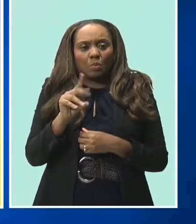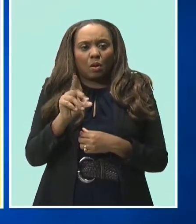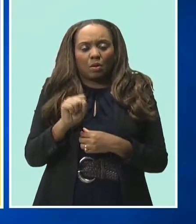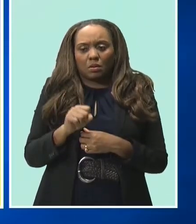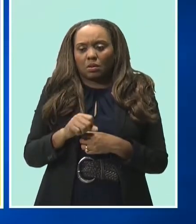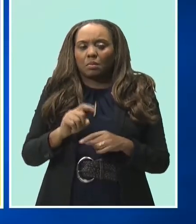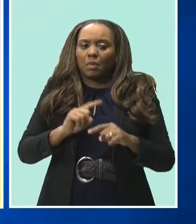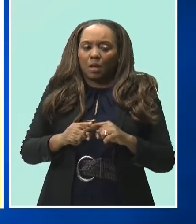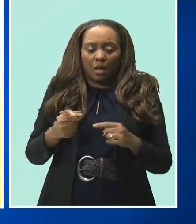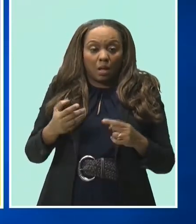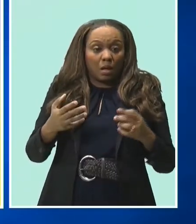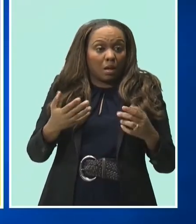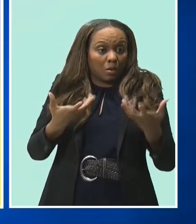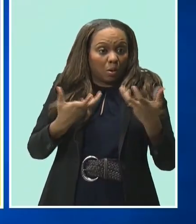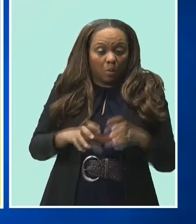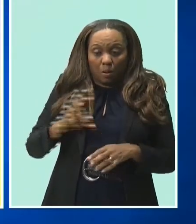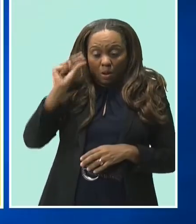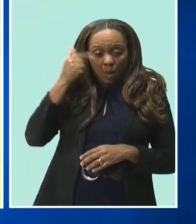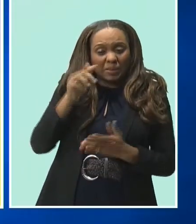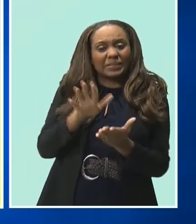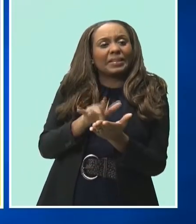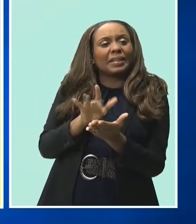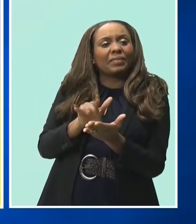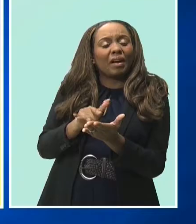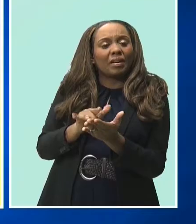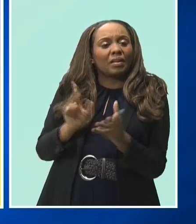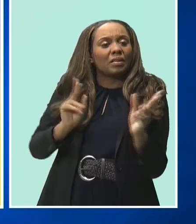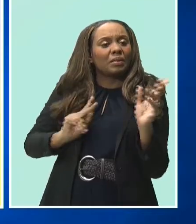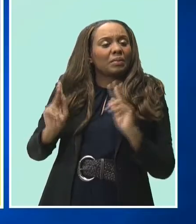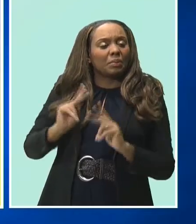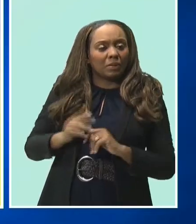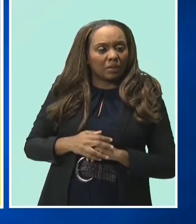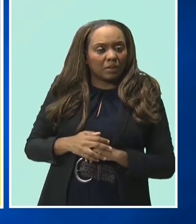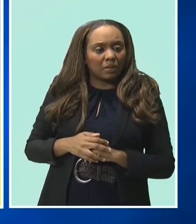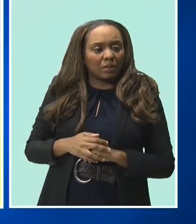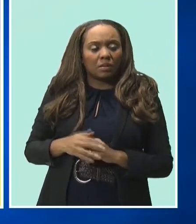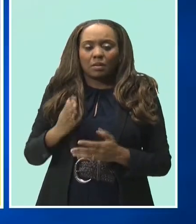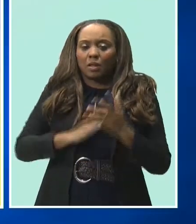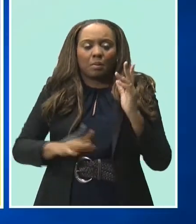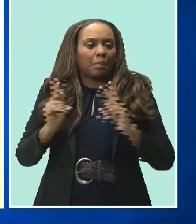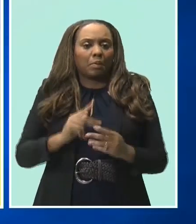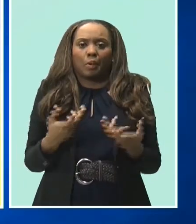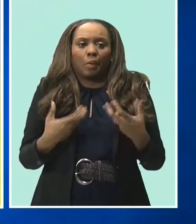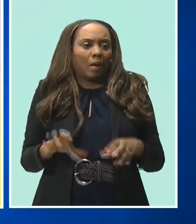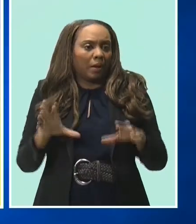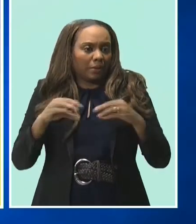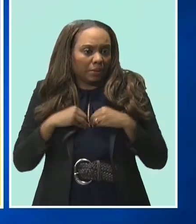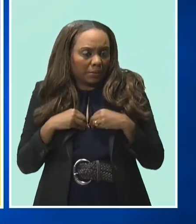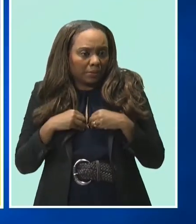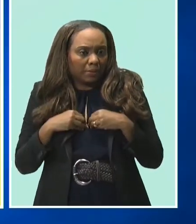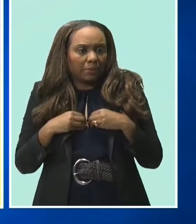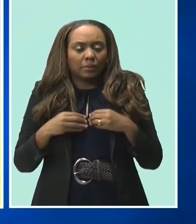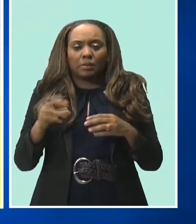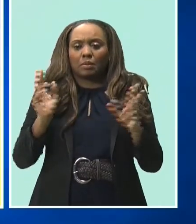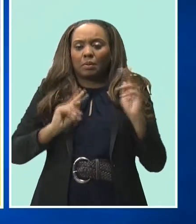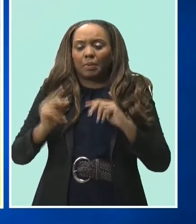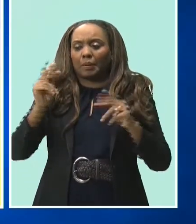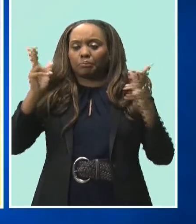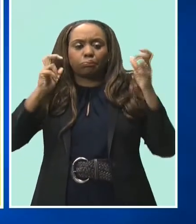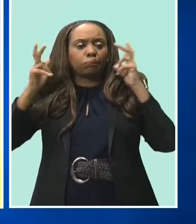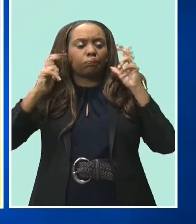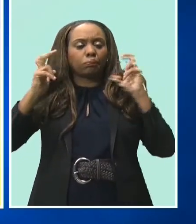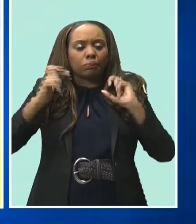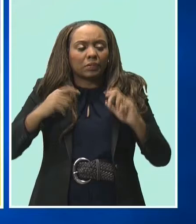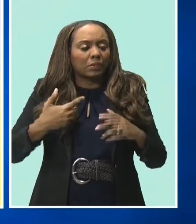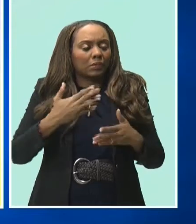workers who have decided that it is not in their interest to take up these bonds, because after they have heard both sides of the conversation,